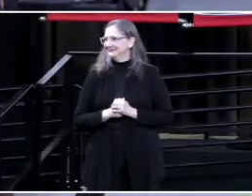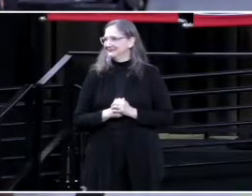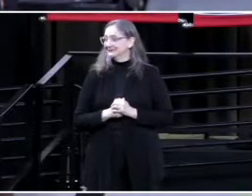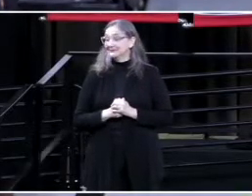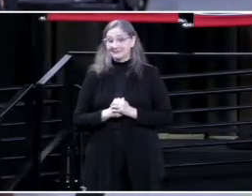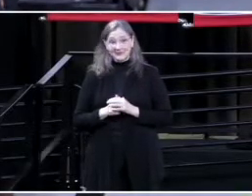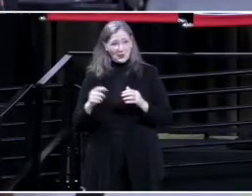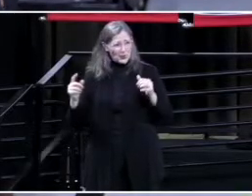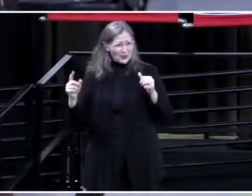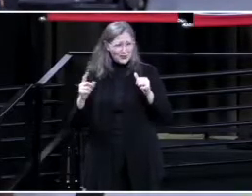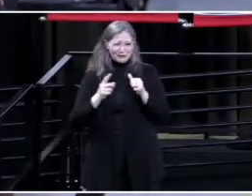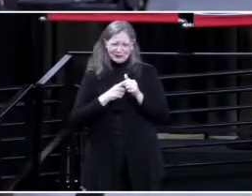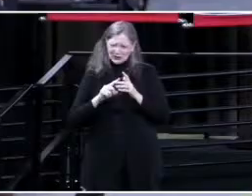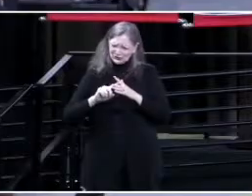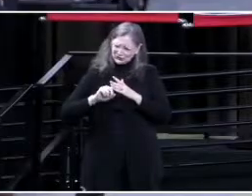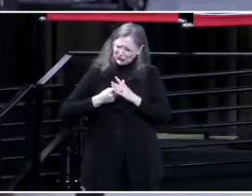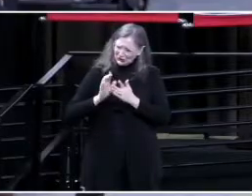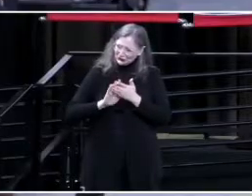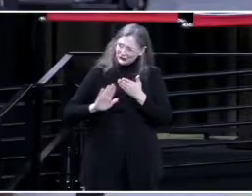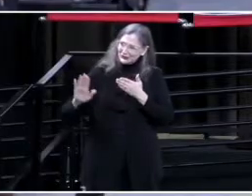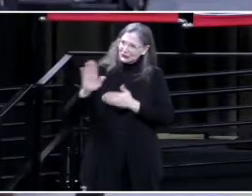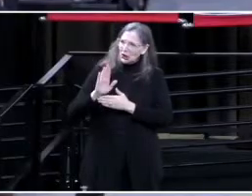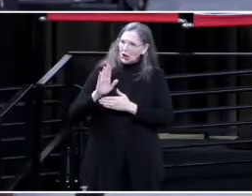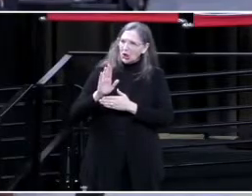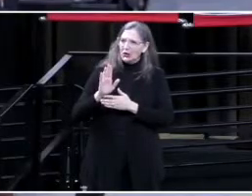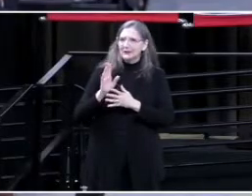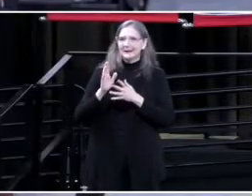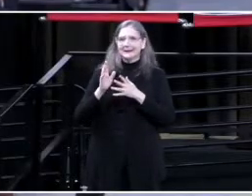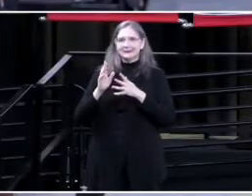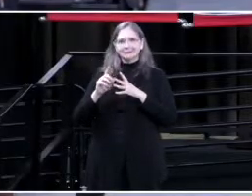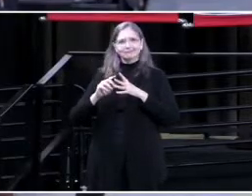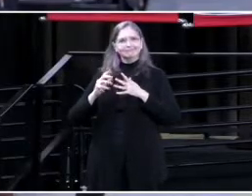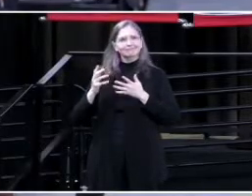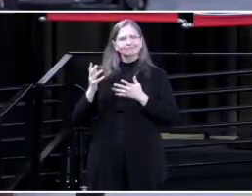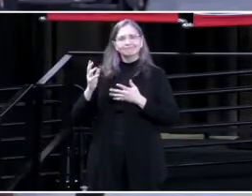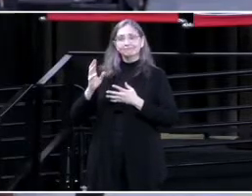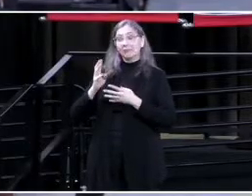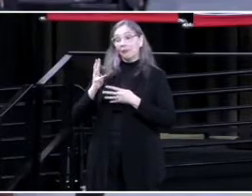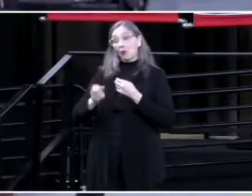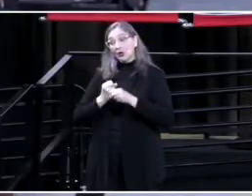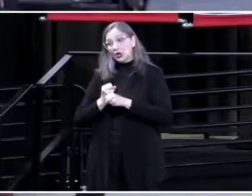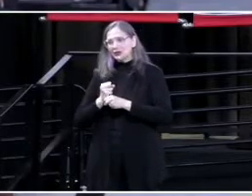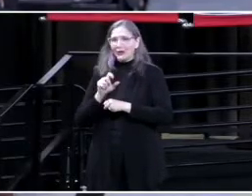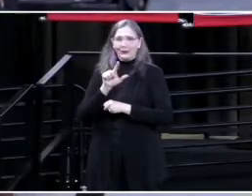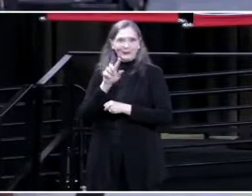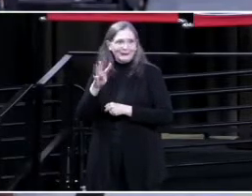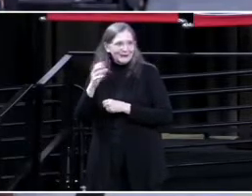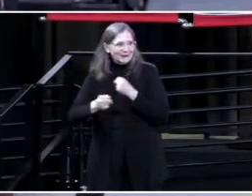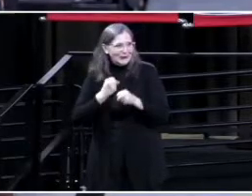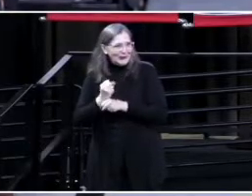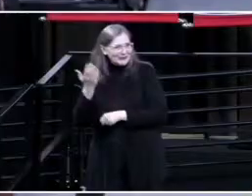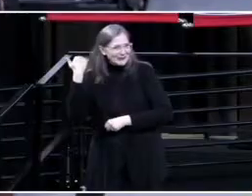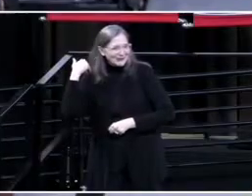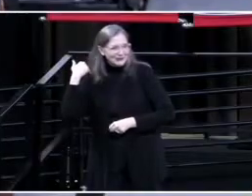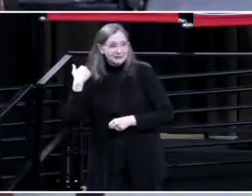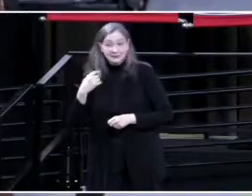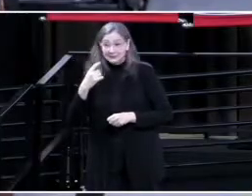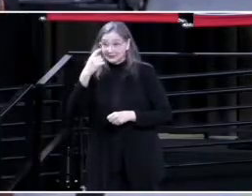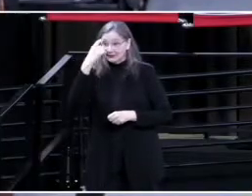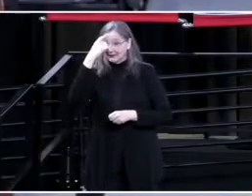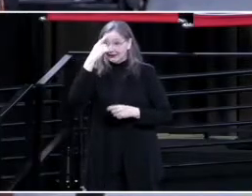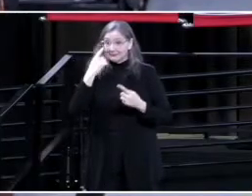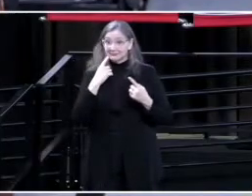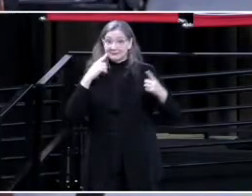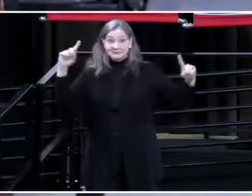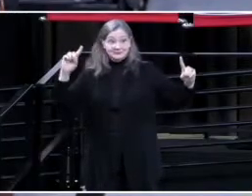When you first began your college journey, whether that was 4 years ago or 24 years ago, did you think this day